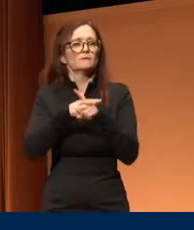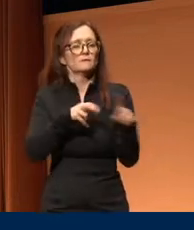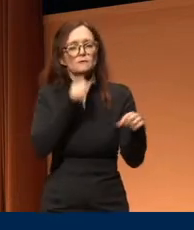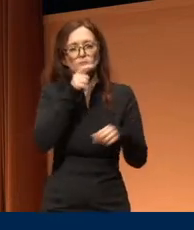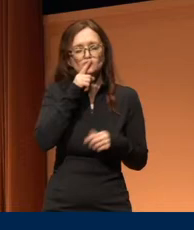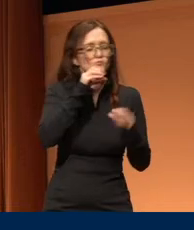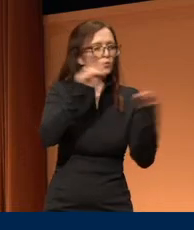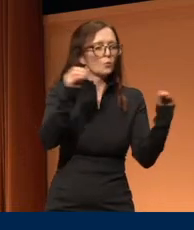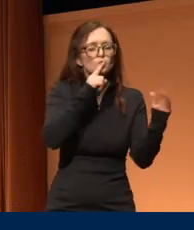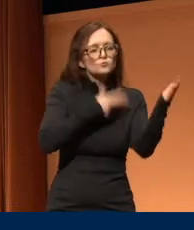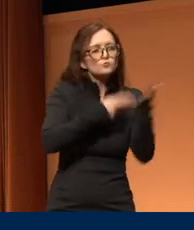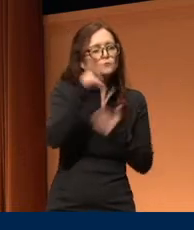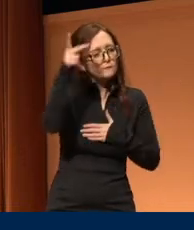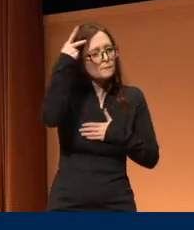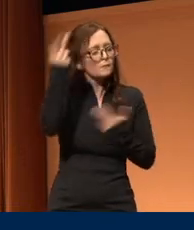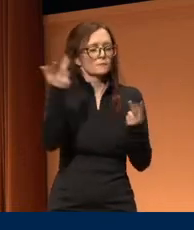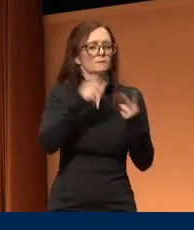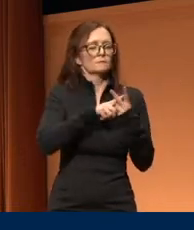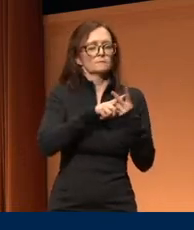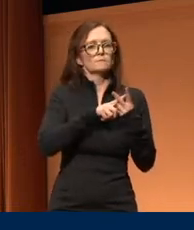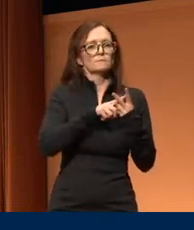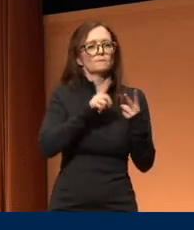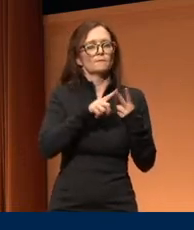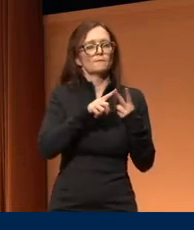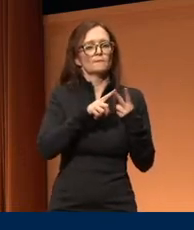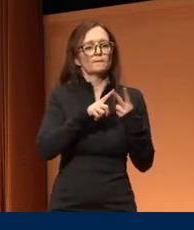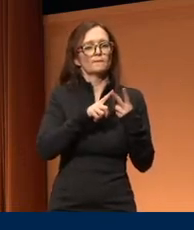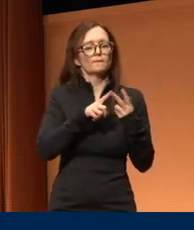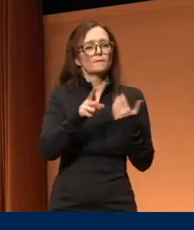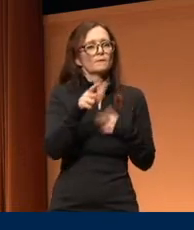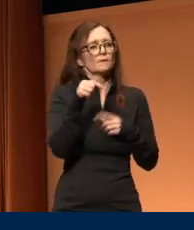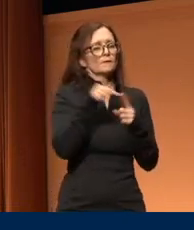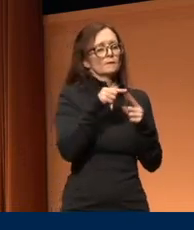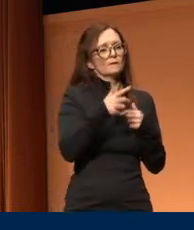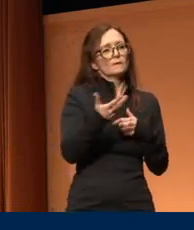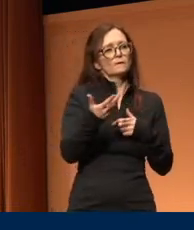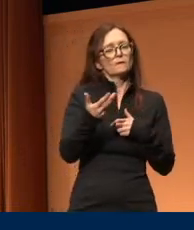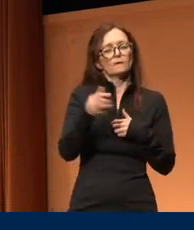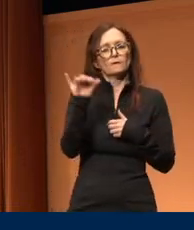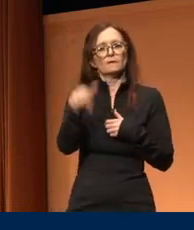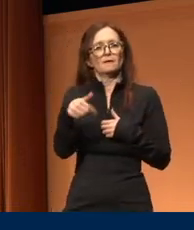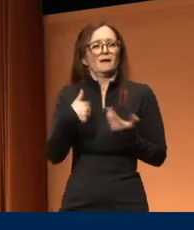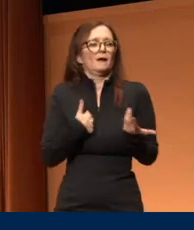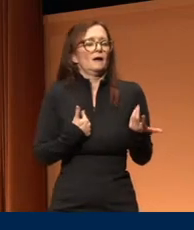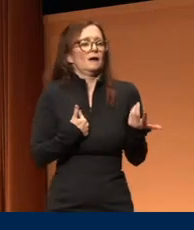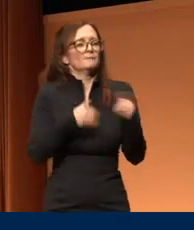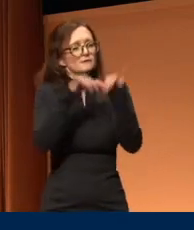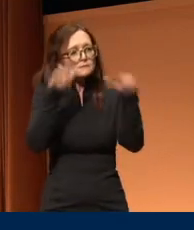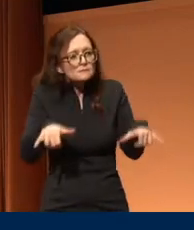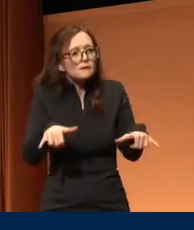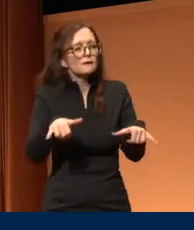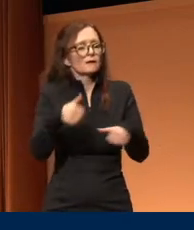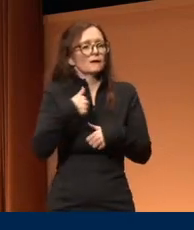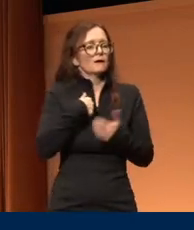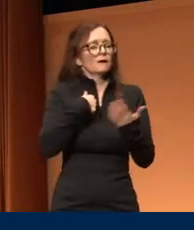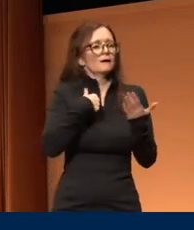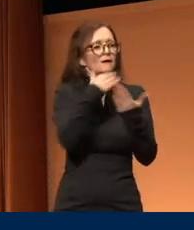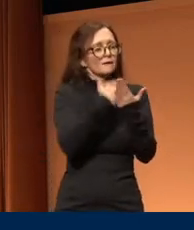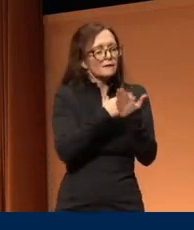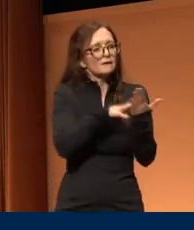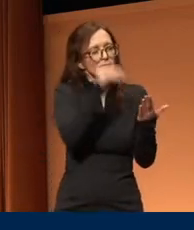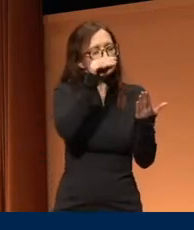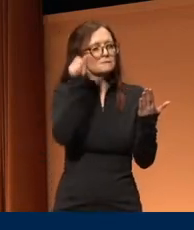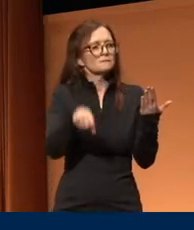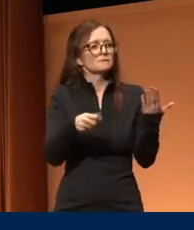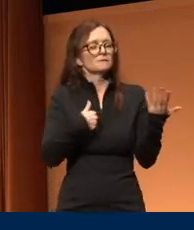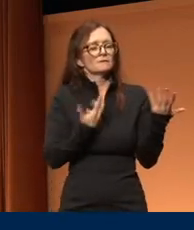truth in politics, you also need love. As an epistemic Democrat, this is a lesson I could have heeded from,